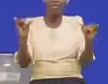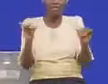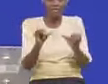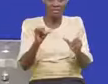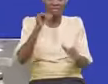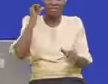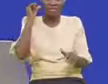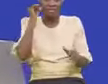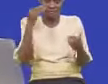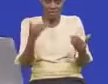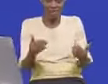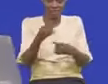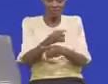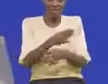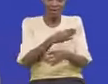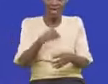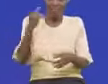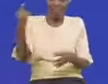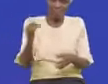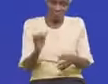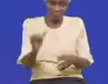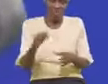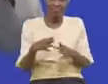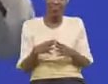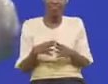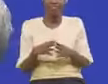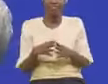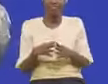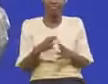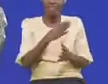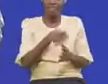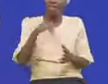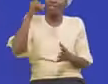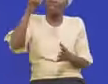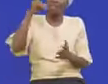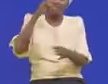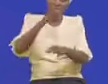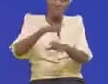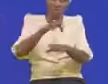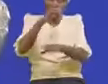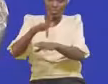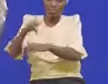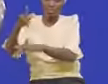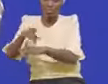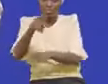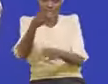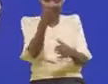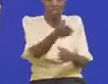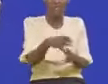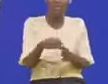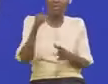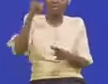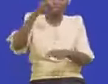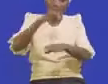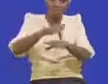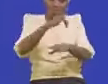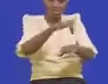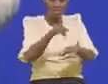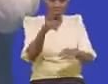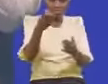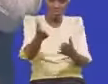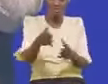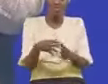Kristo are ale ule chova ya numa koga legbe, numa kwa ganoda. E la degbo la fima lele. La kasintio la